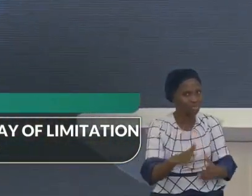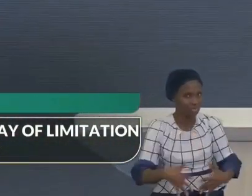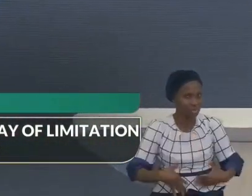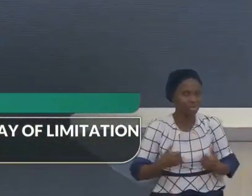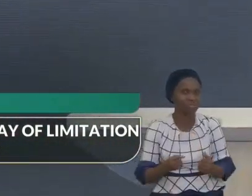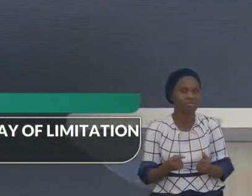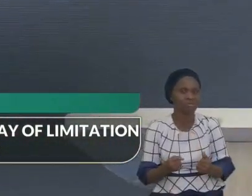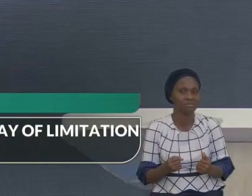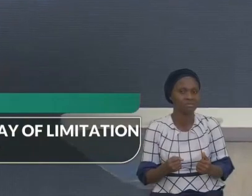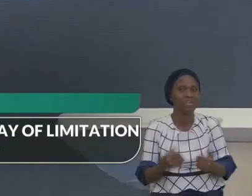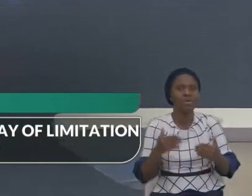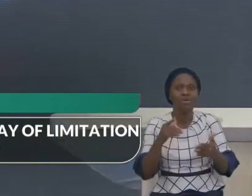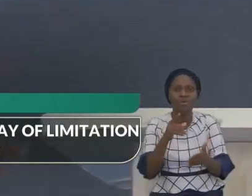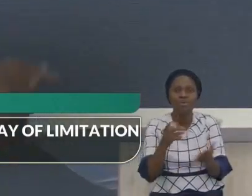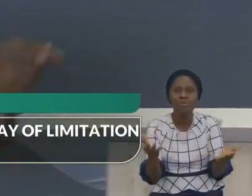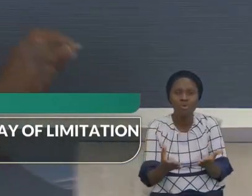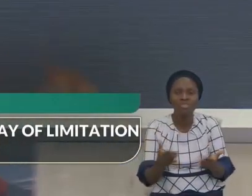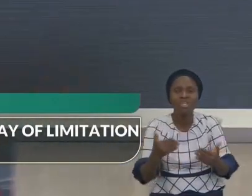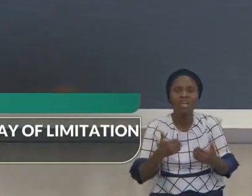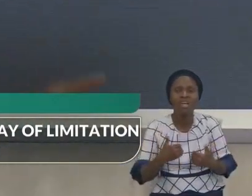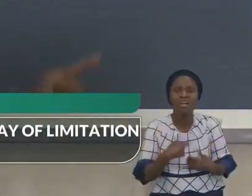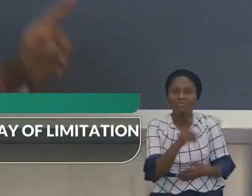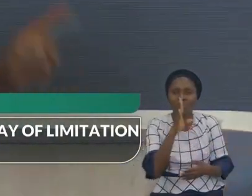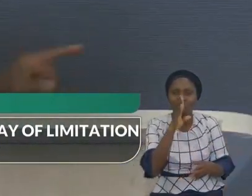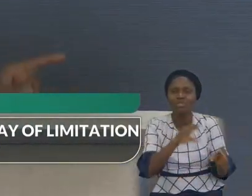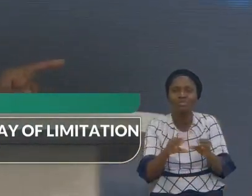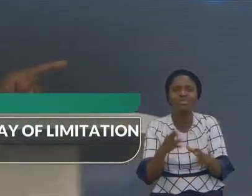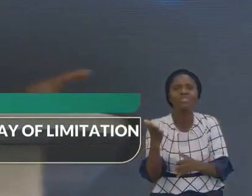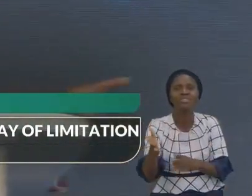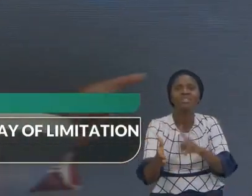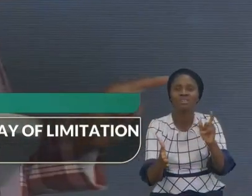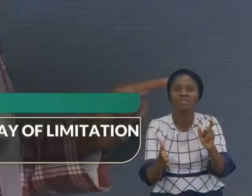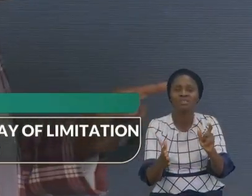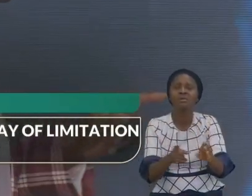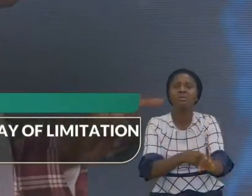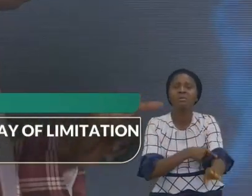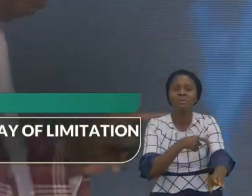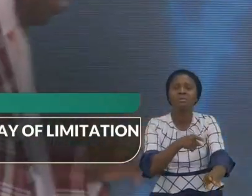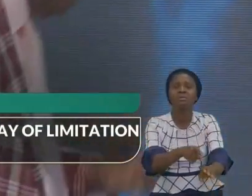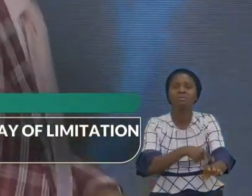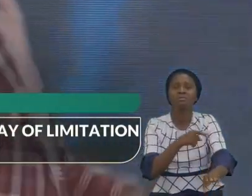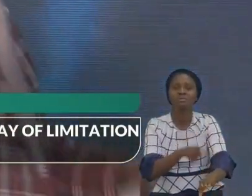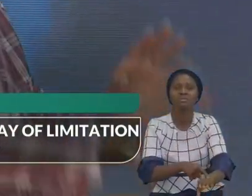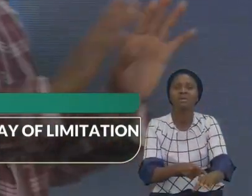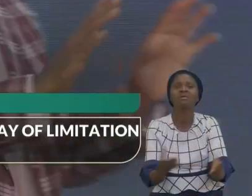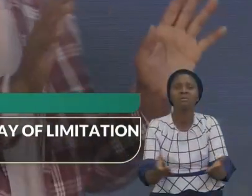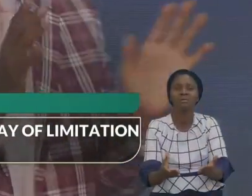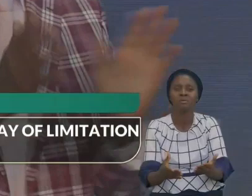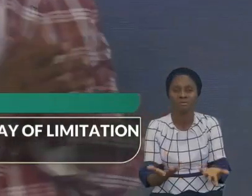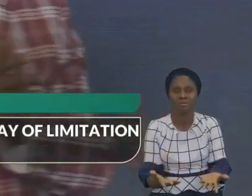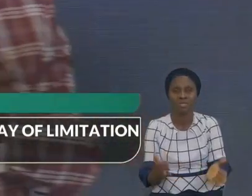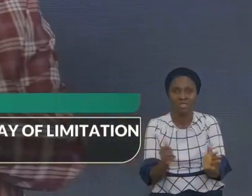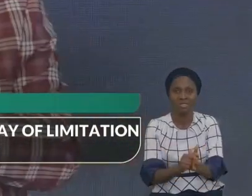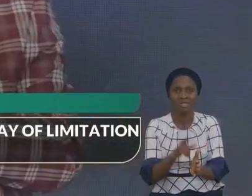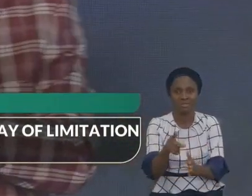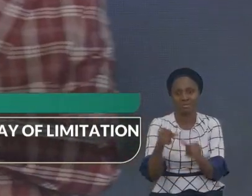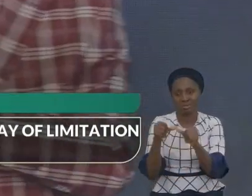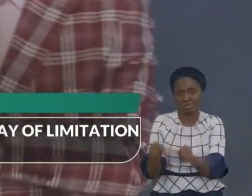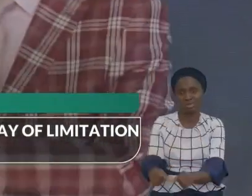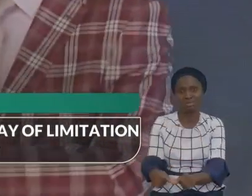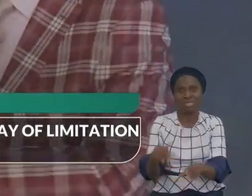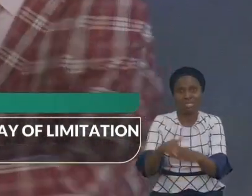Long, long time. That you remain in the same position. You remain at the same